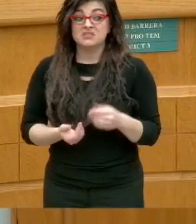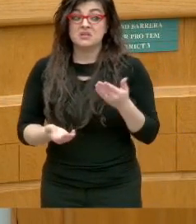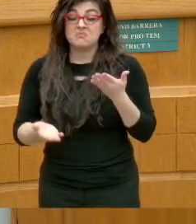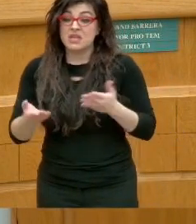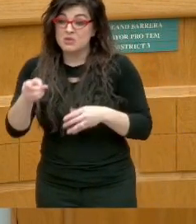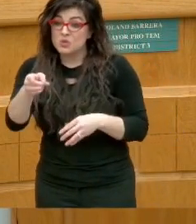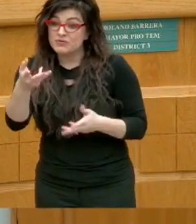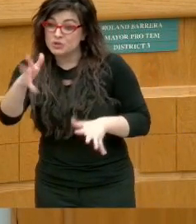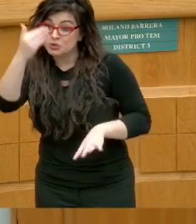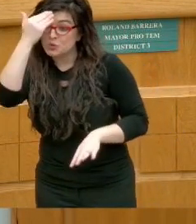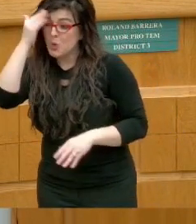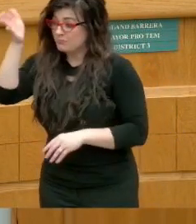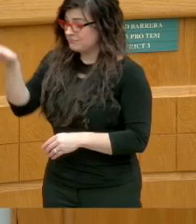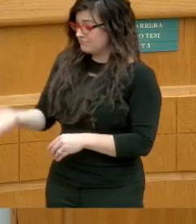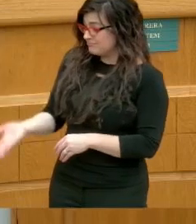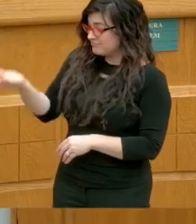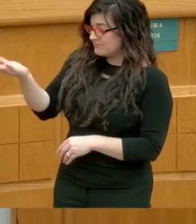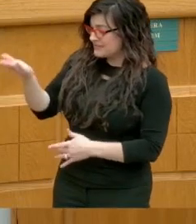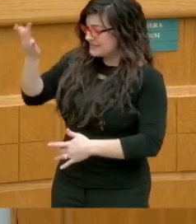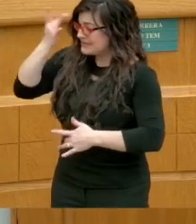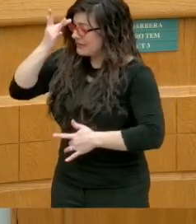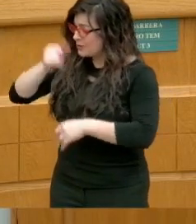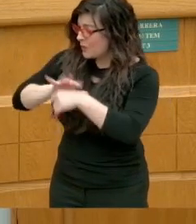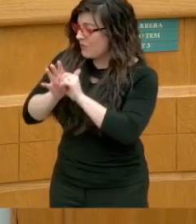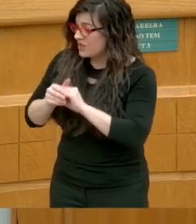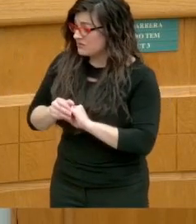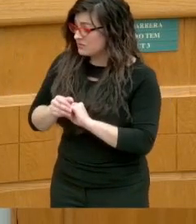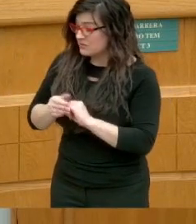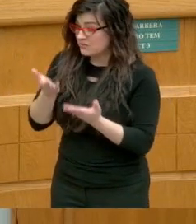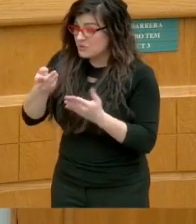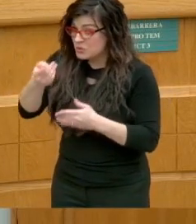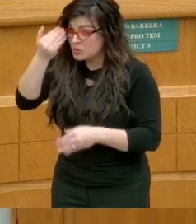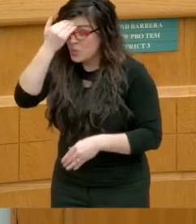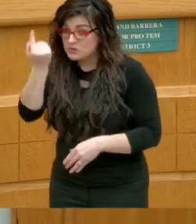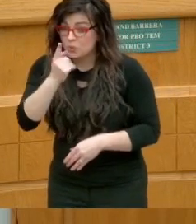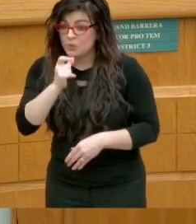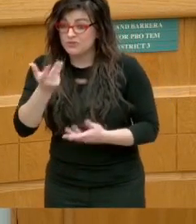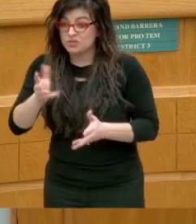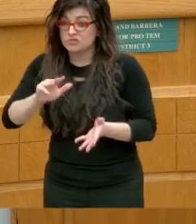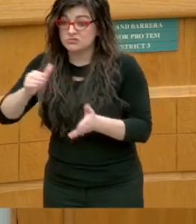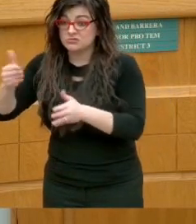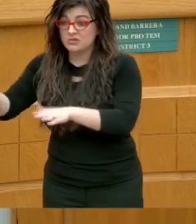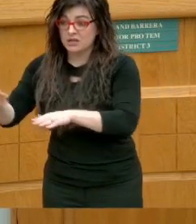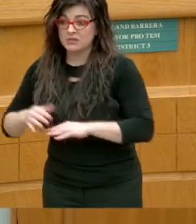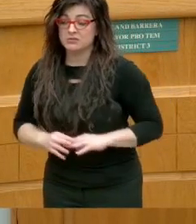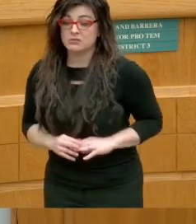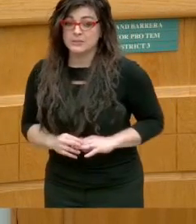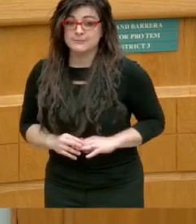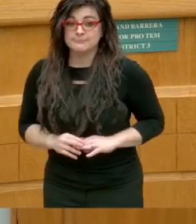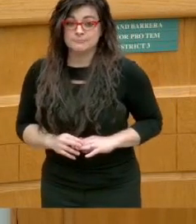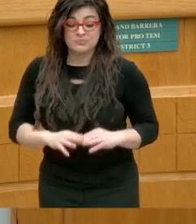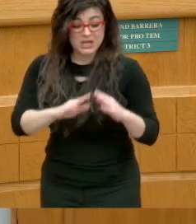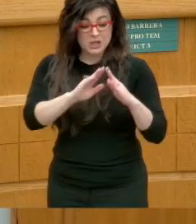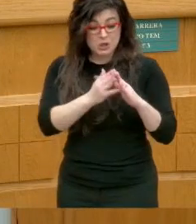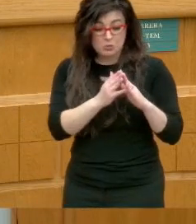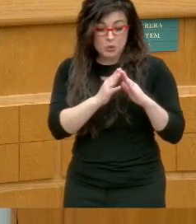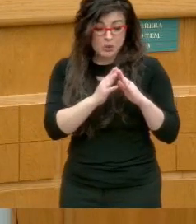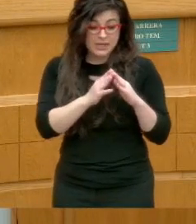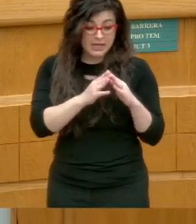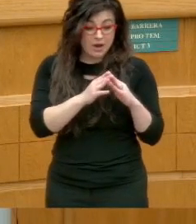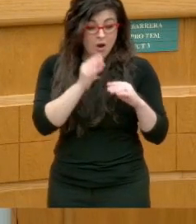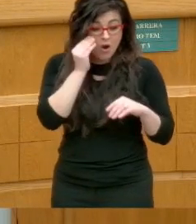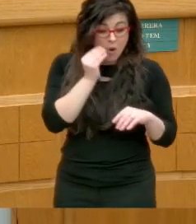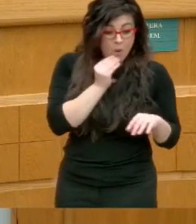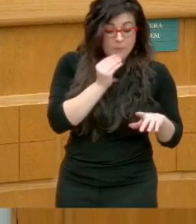and we've lost loved ones in this community. And we took up daily practices when we stayed at home, when we wore masks, when we went to